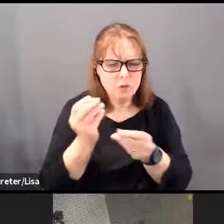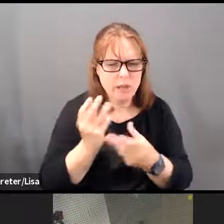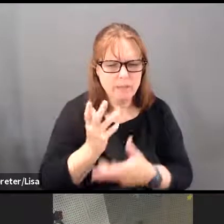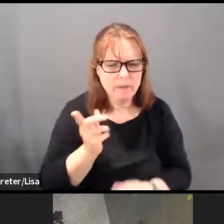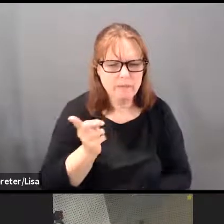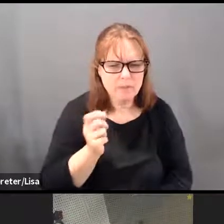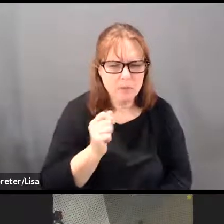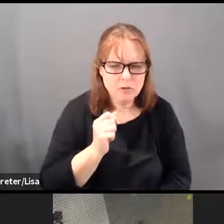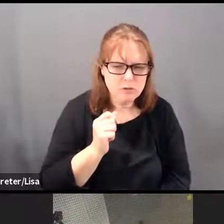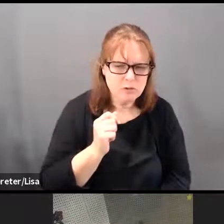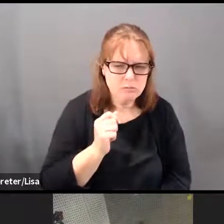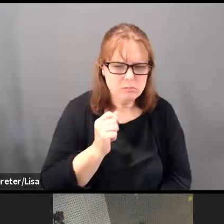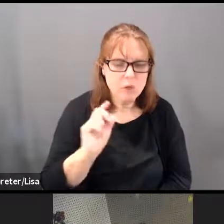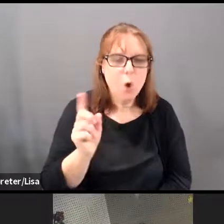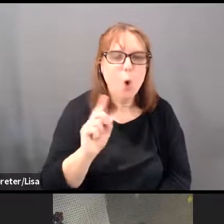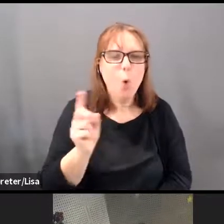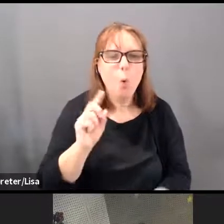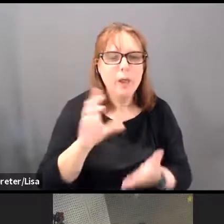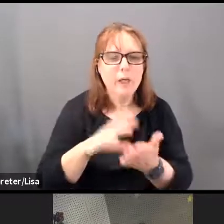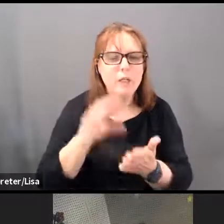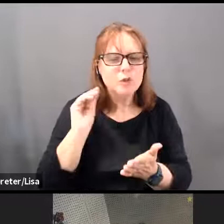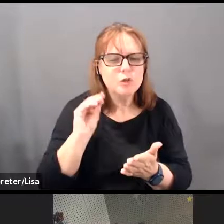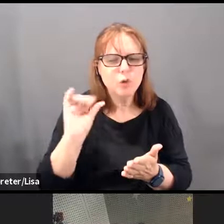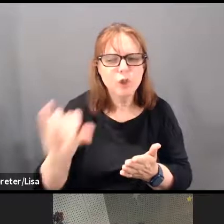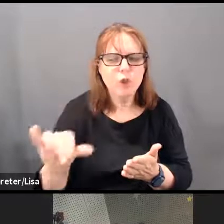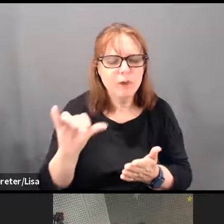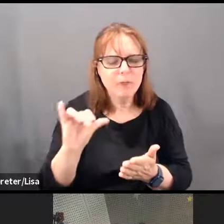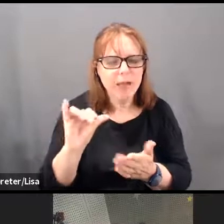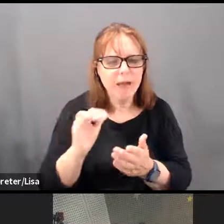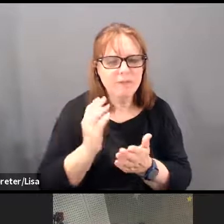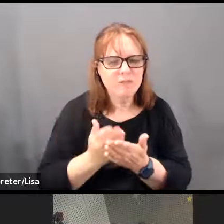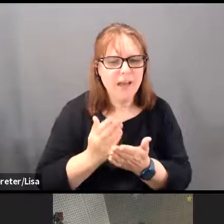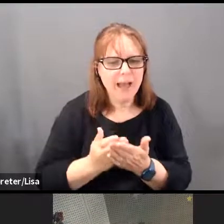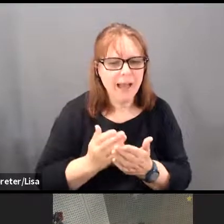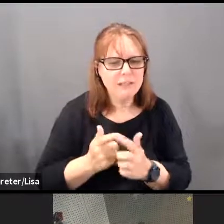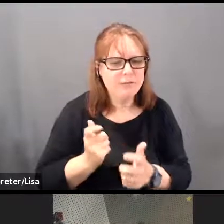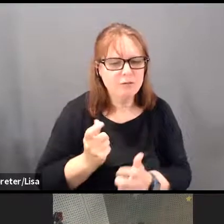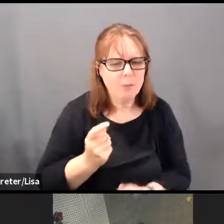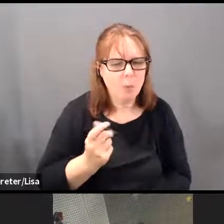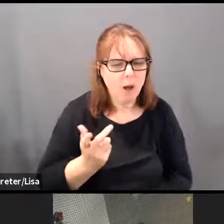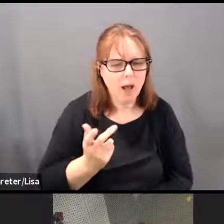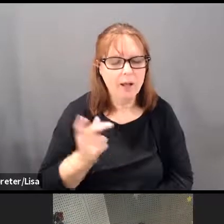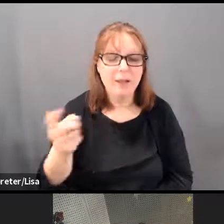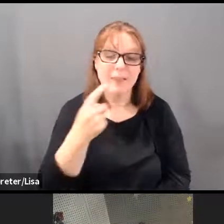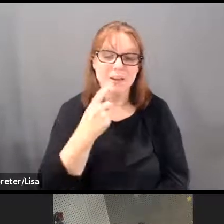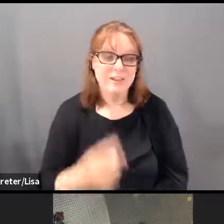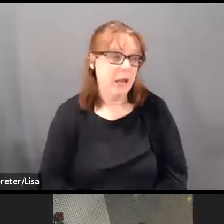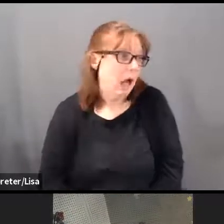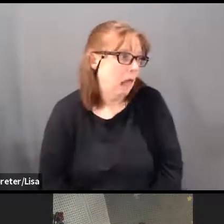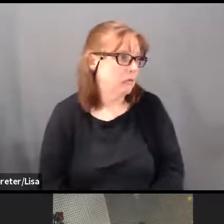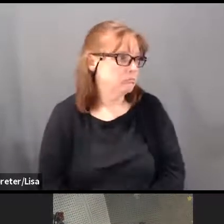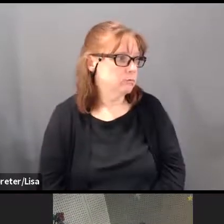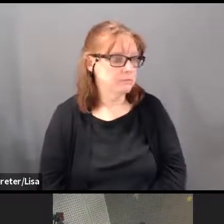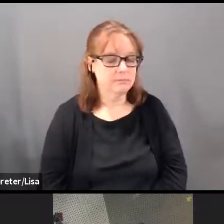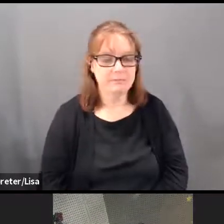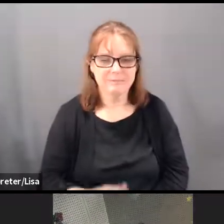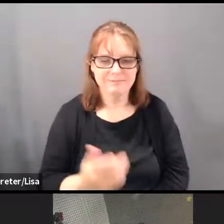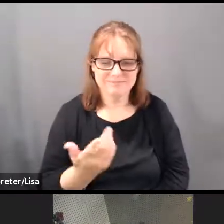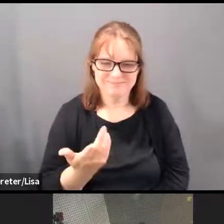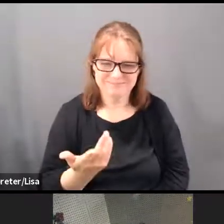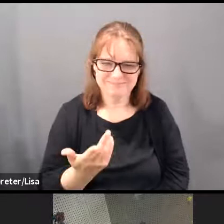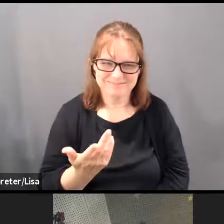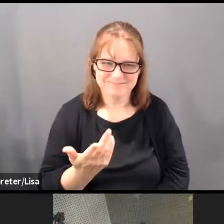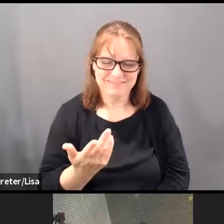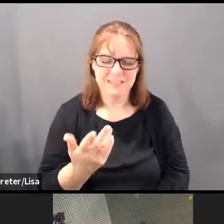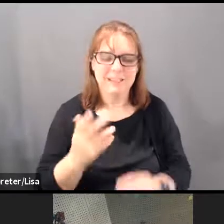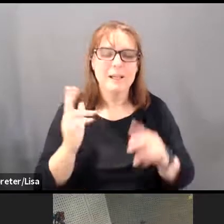hey, where did you learn that fact from? Because sometimes you're like, they can say, I don't know, I just heard it on, they don't know. And that's where sometimes people can just start